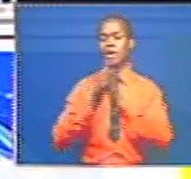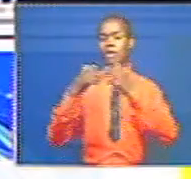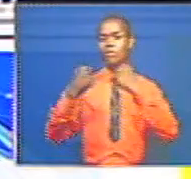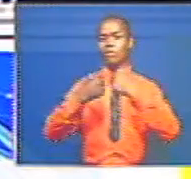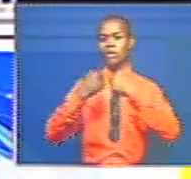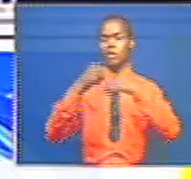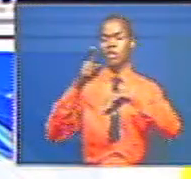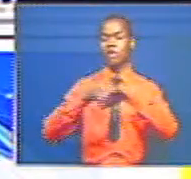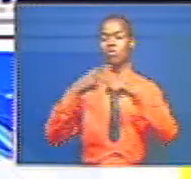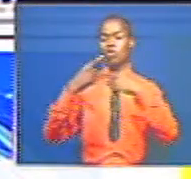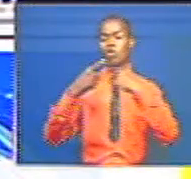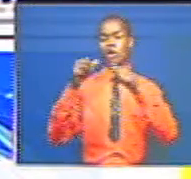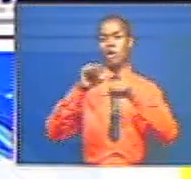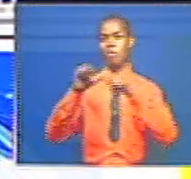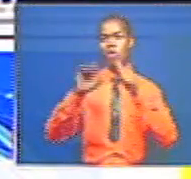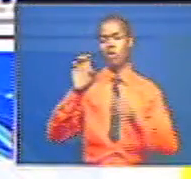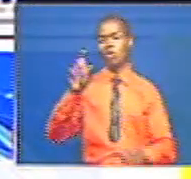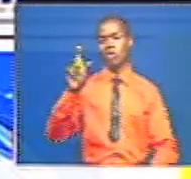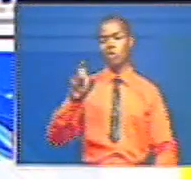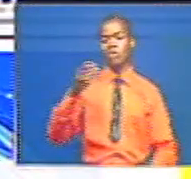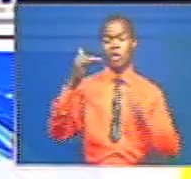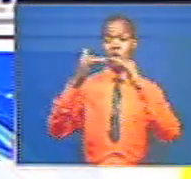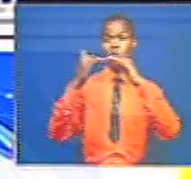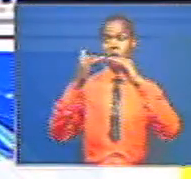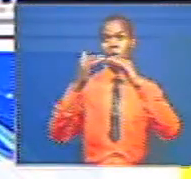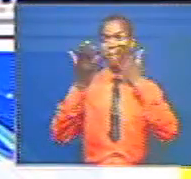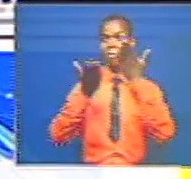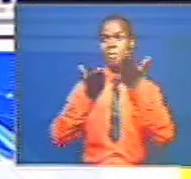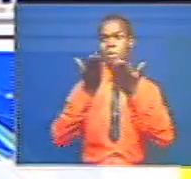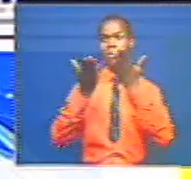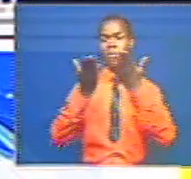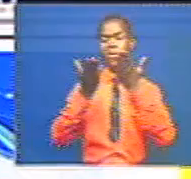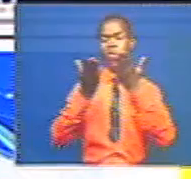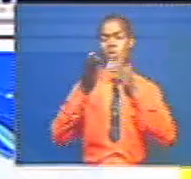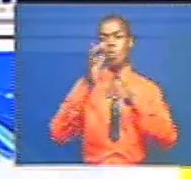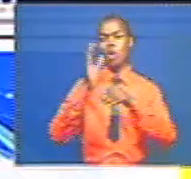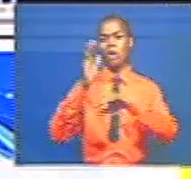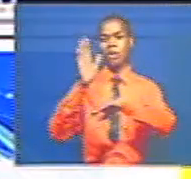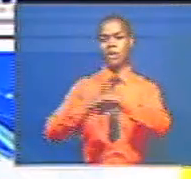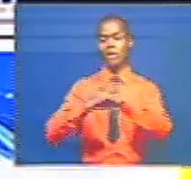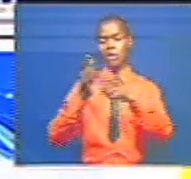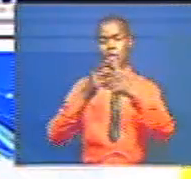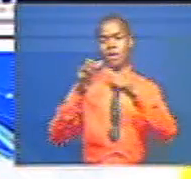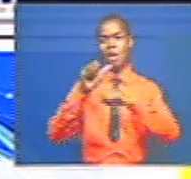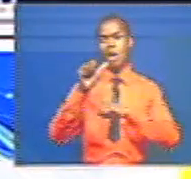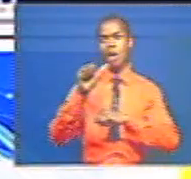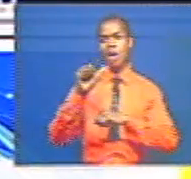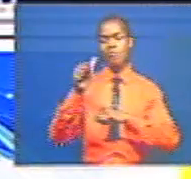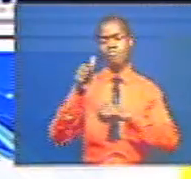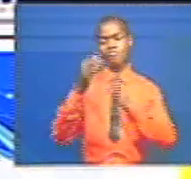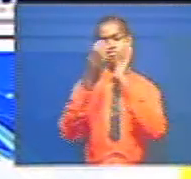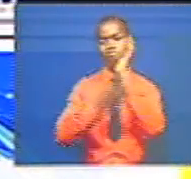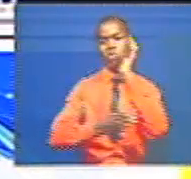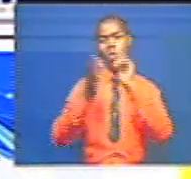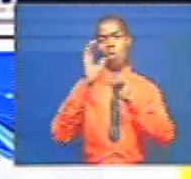equity, if somebody is at upstream, and they are drawing all the water, then they leave those who are downstream yeah. without water.